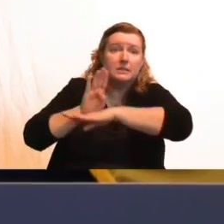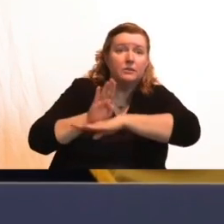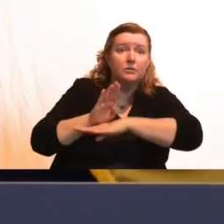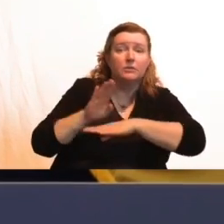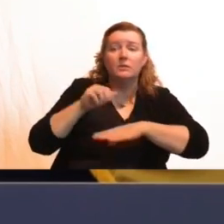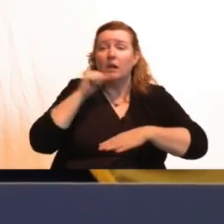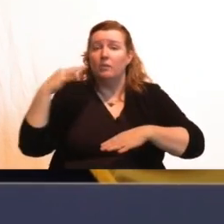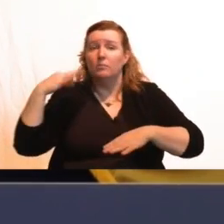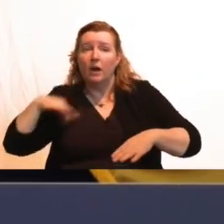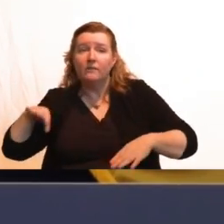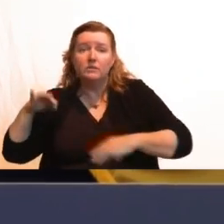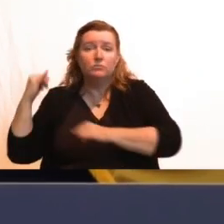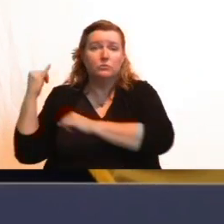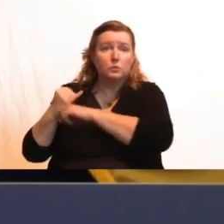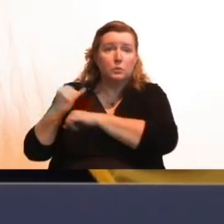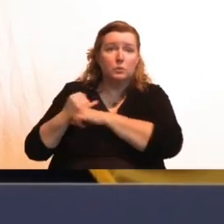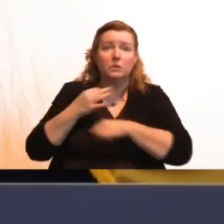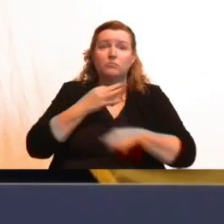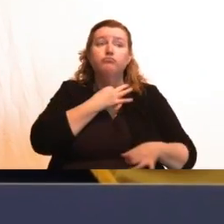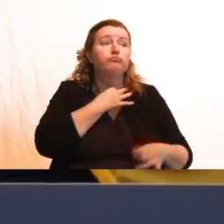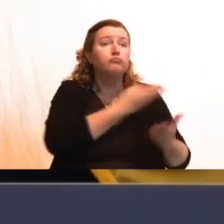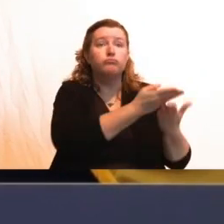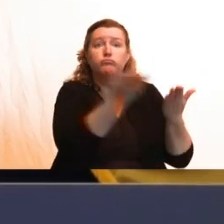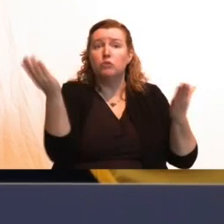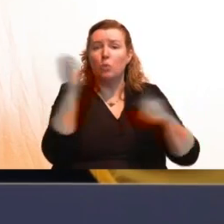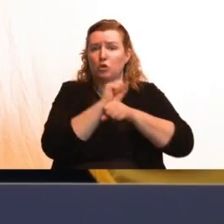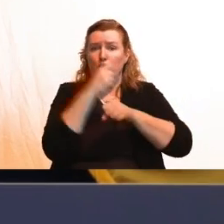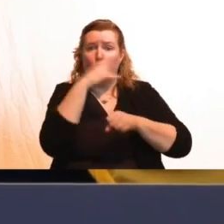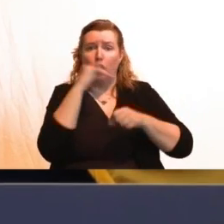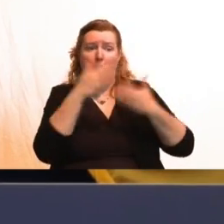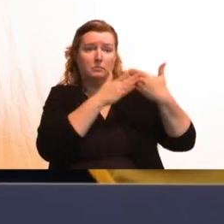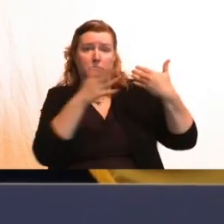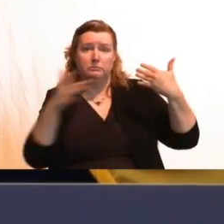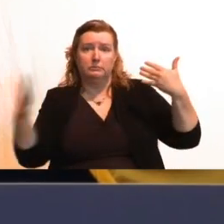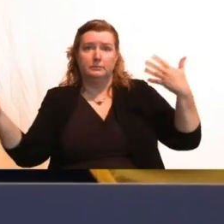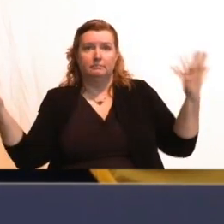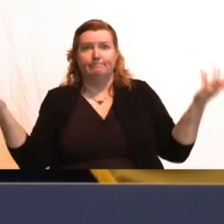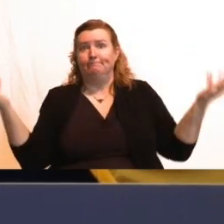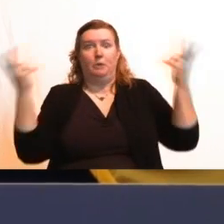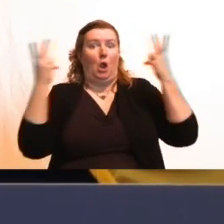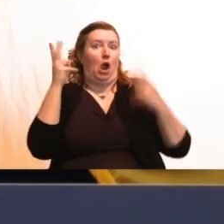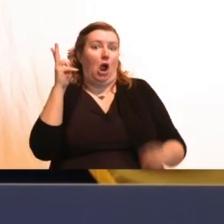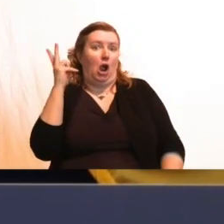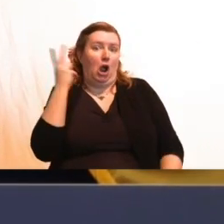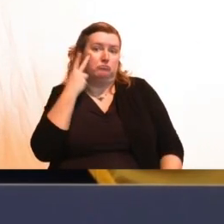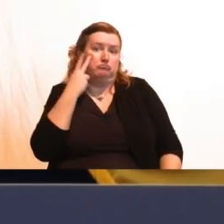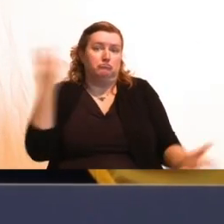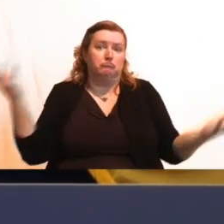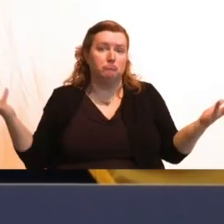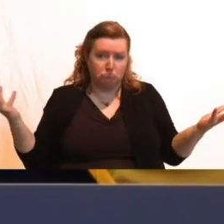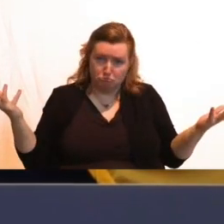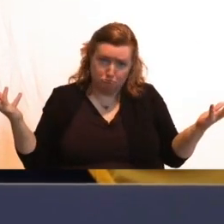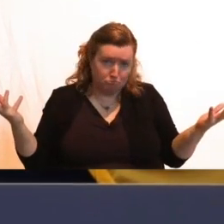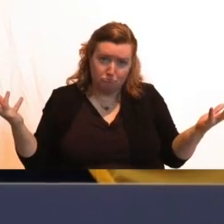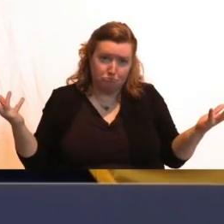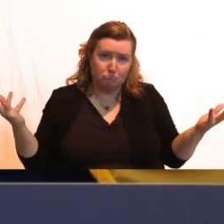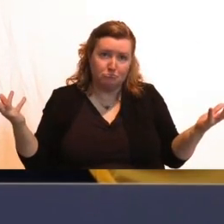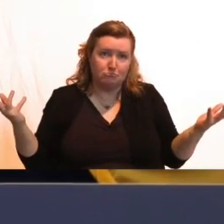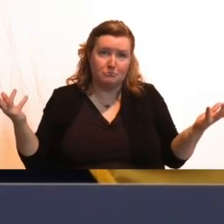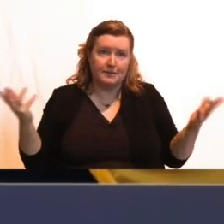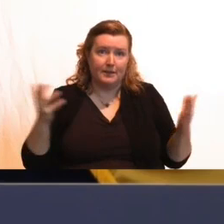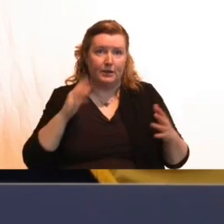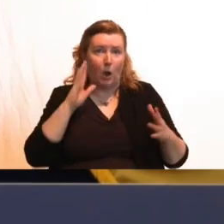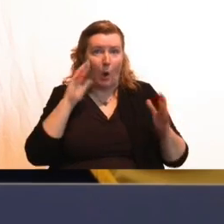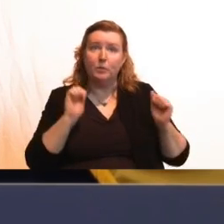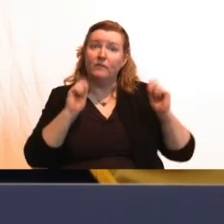determined. I think there's largely going to be a back to work, but I think there'll be a flexibility, if I had to predict, that will be with us for a